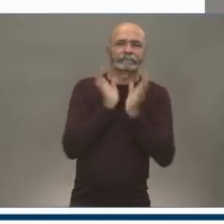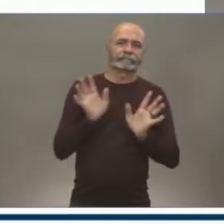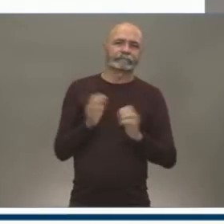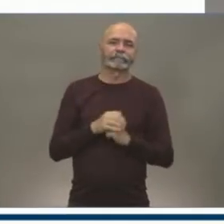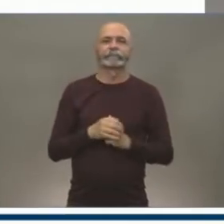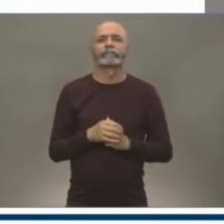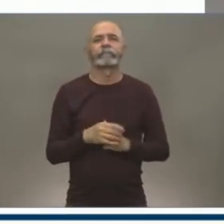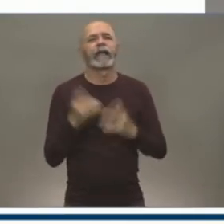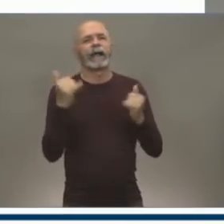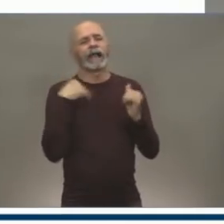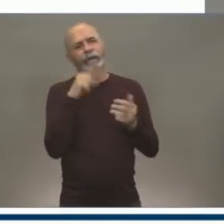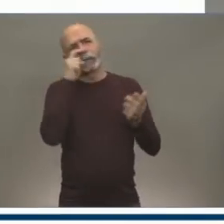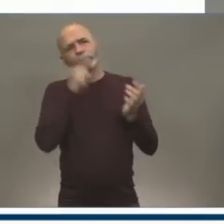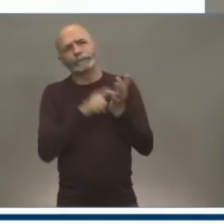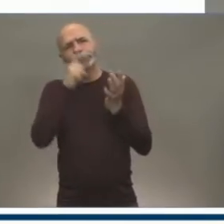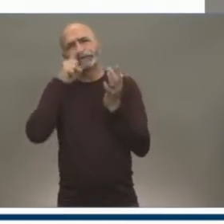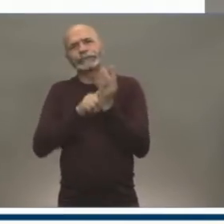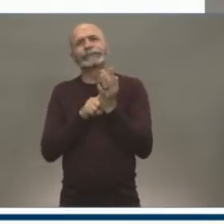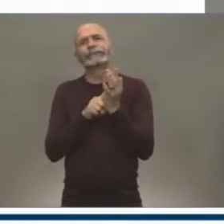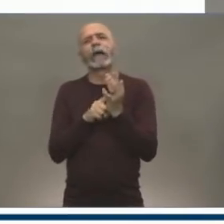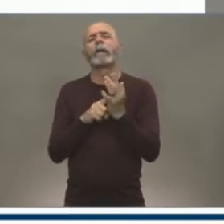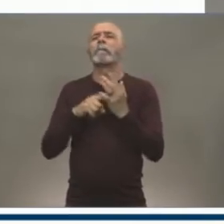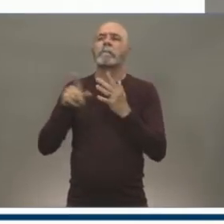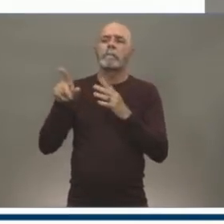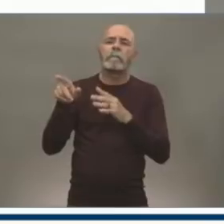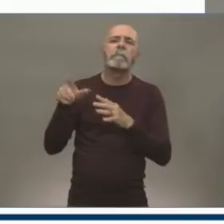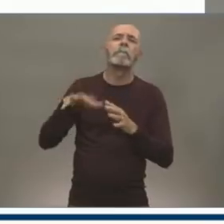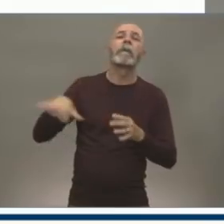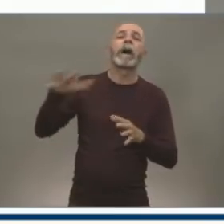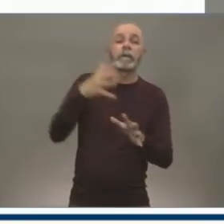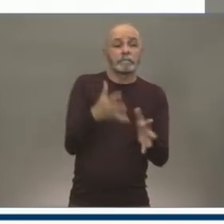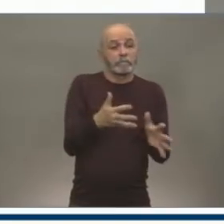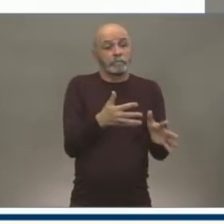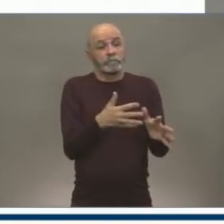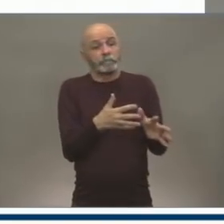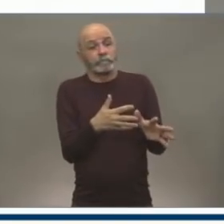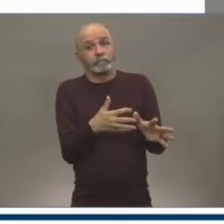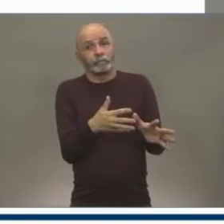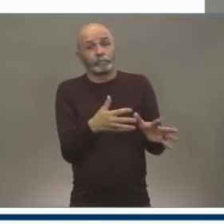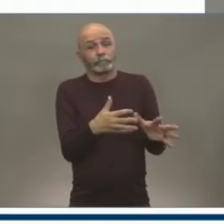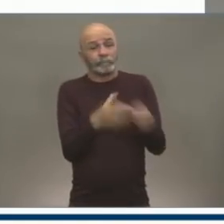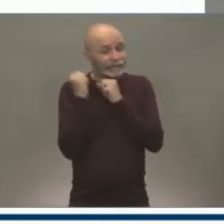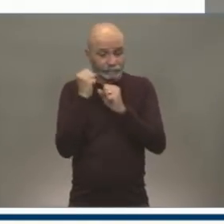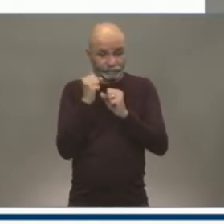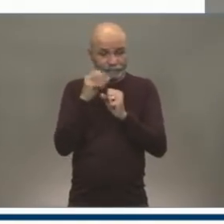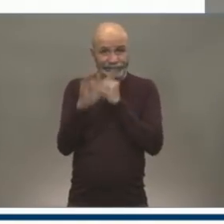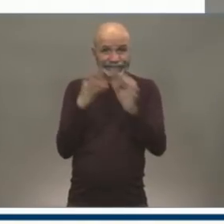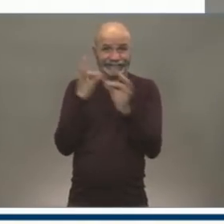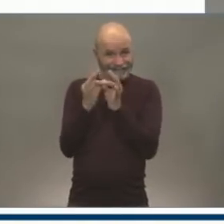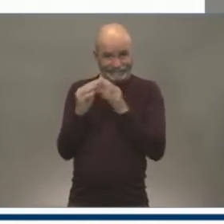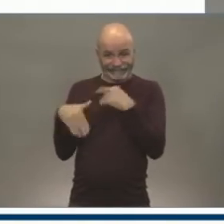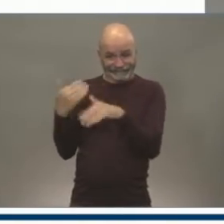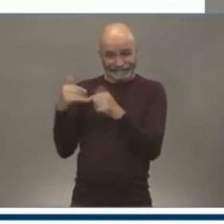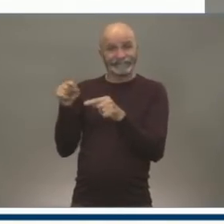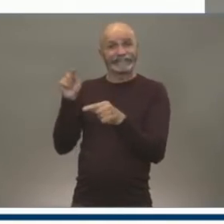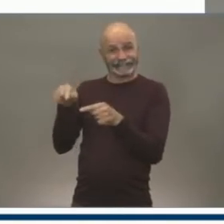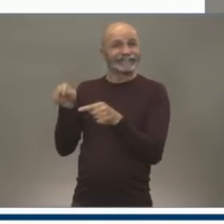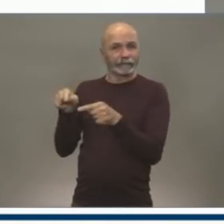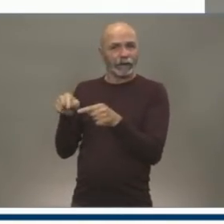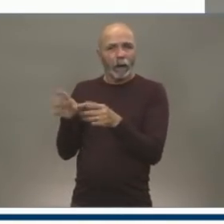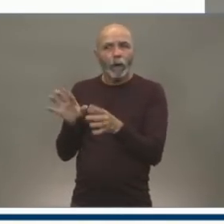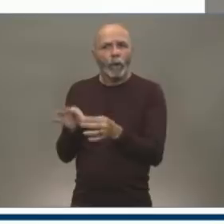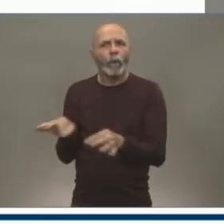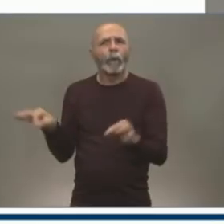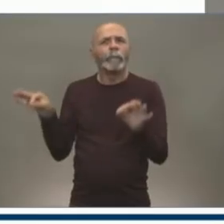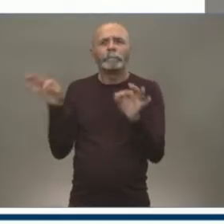the best place where the rapid or the point-of-care tests, their role is really critical when in the